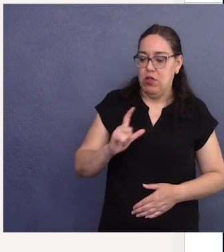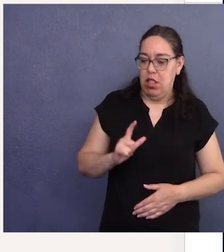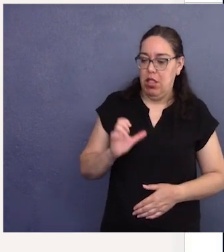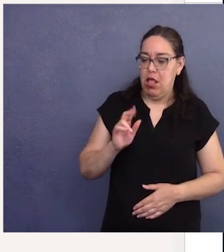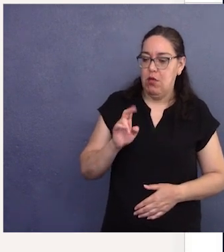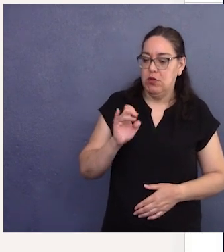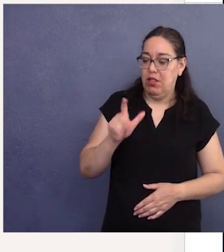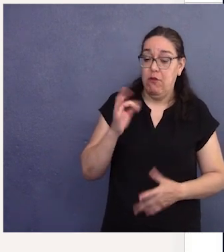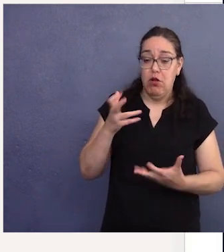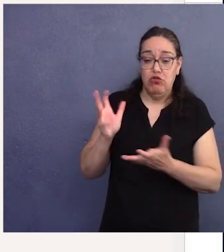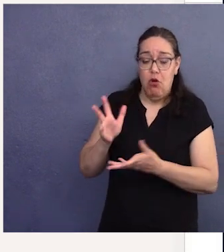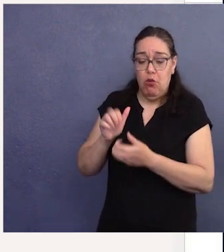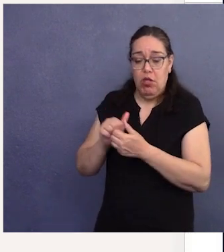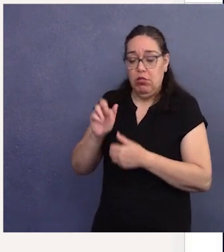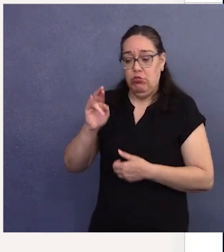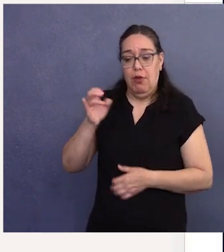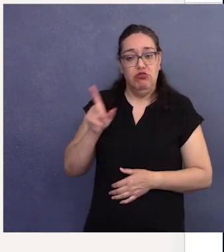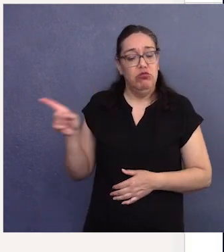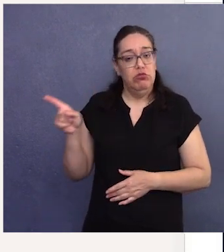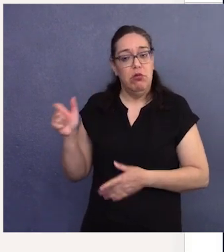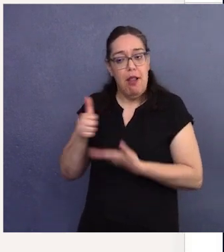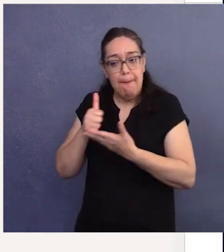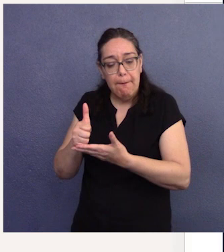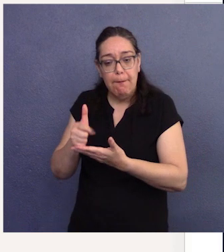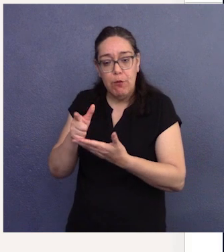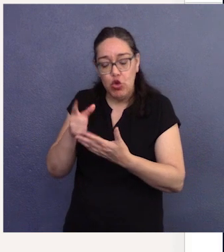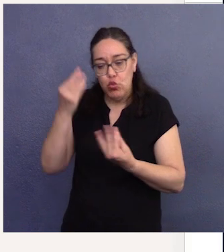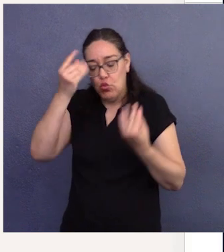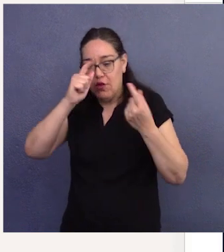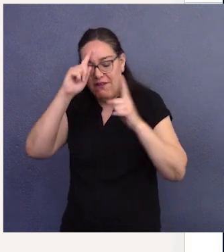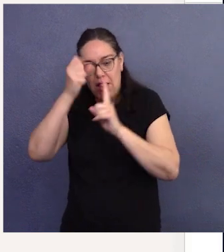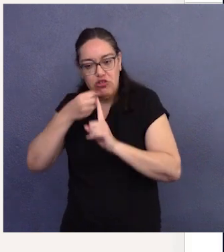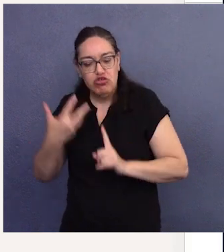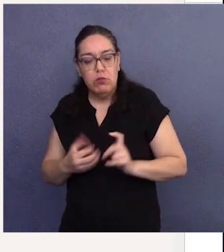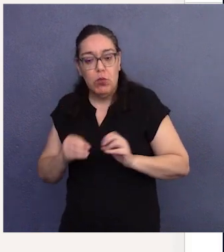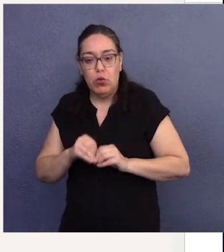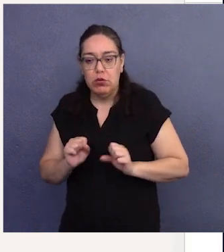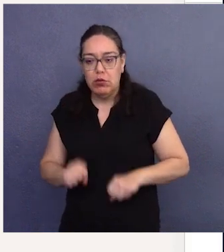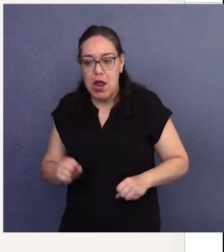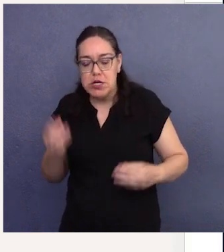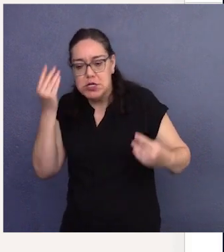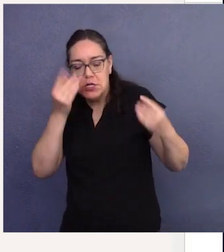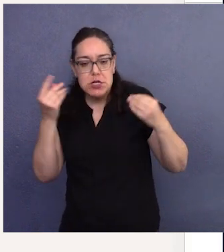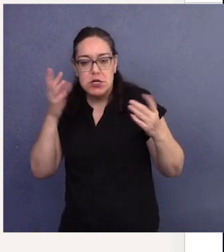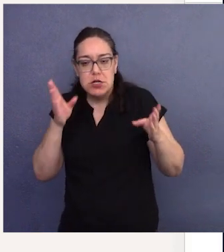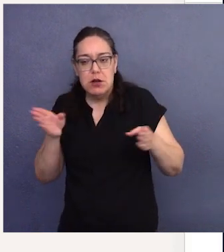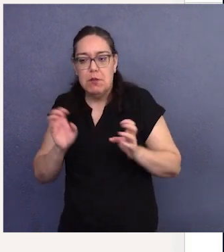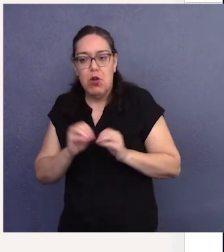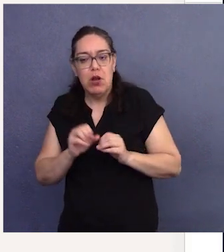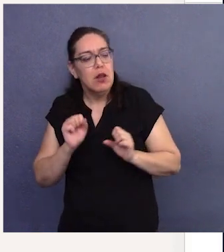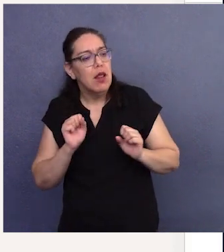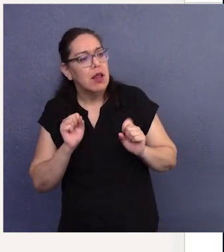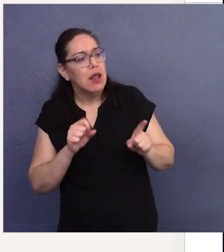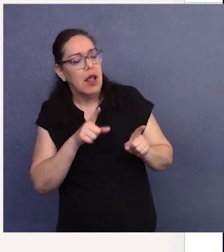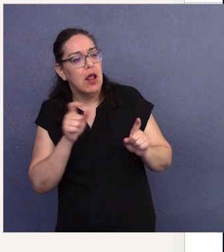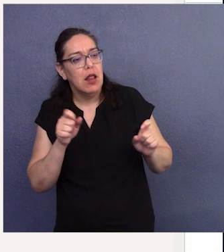you want to talk with Rachel, so she can kind of help you flesh that out also as And just, can you part of the